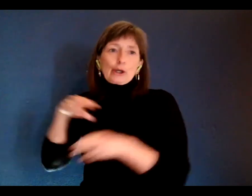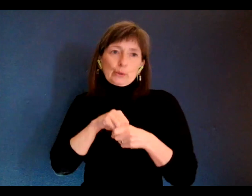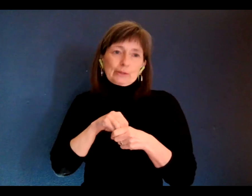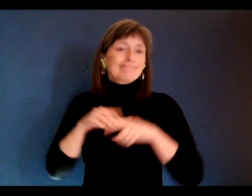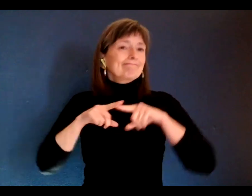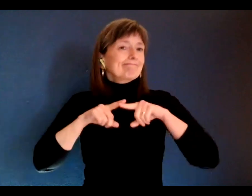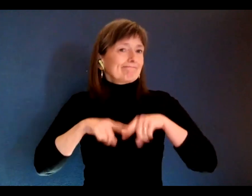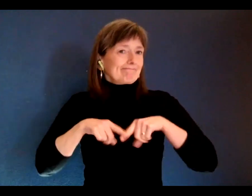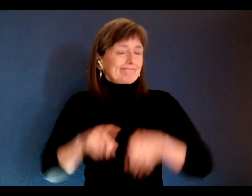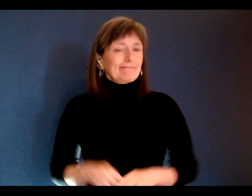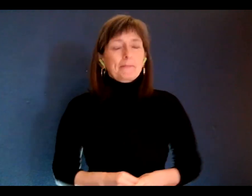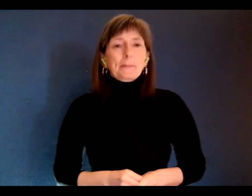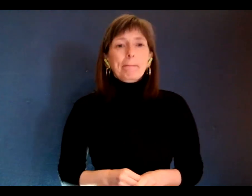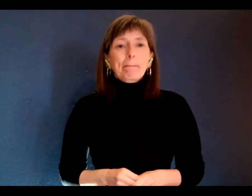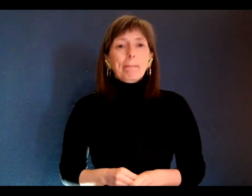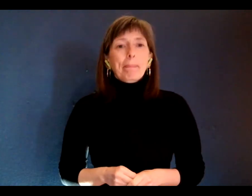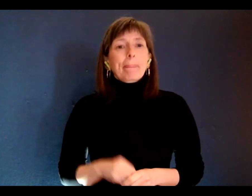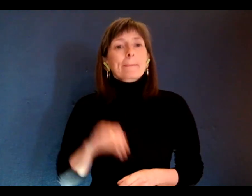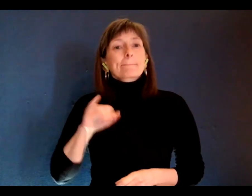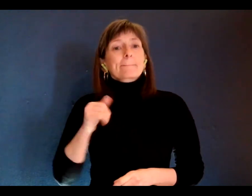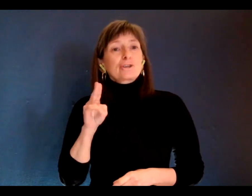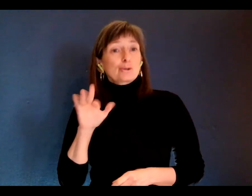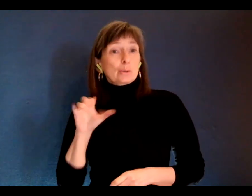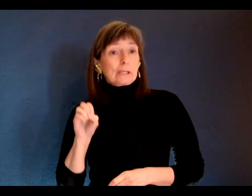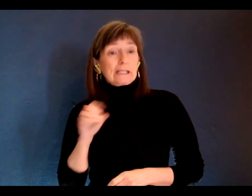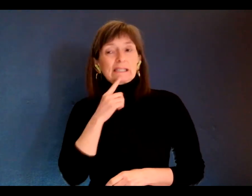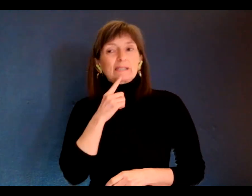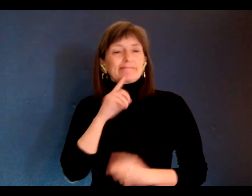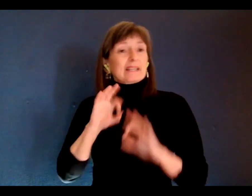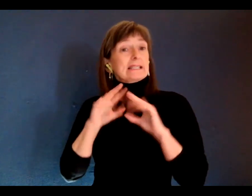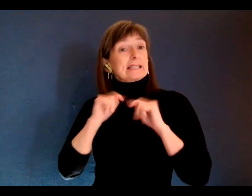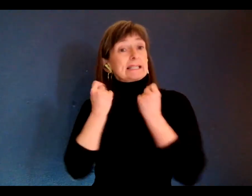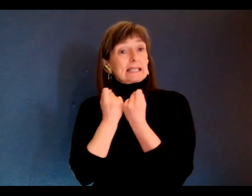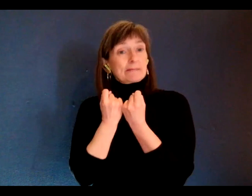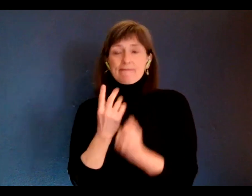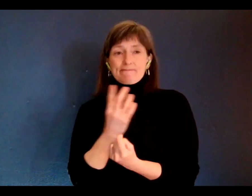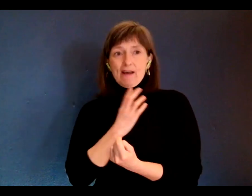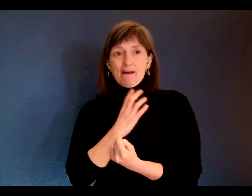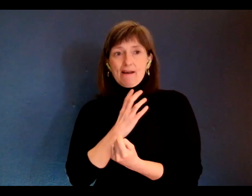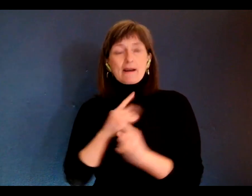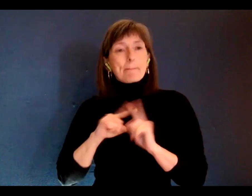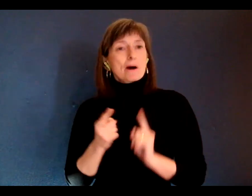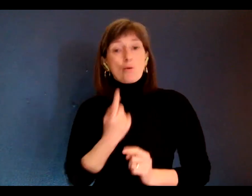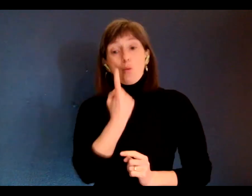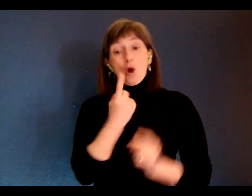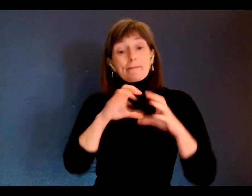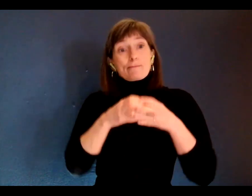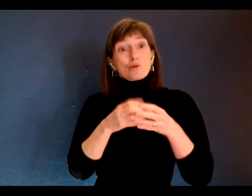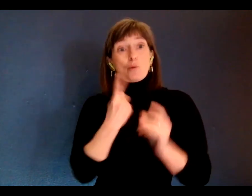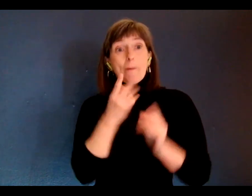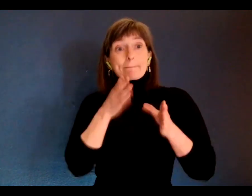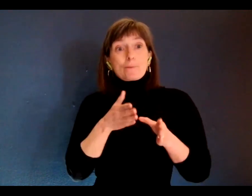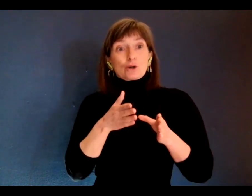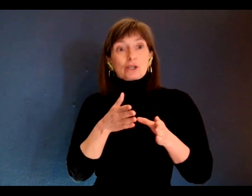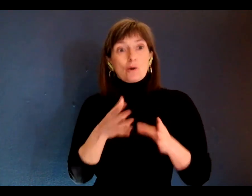Yes, and Julie also commented the team approach is great as long as there is not one group being the power holder. I think